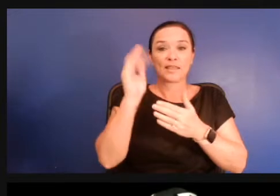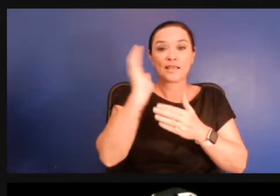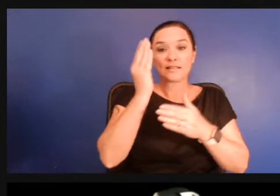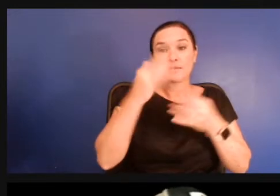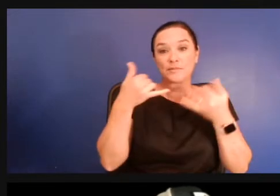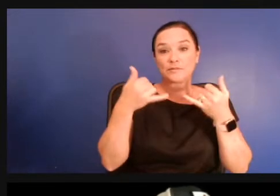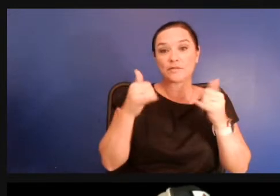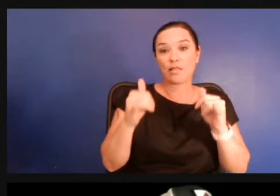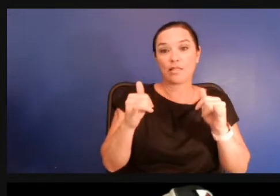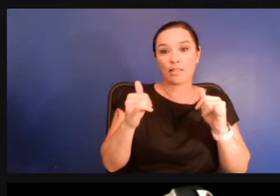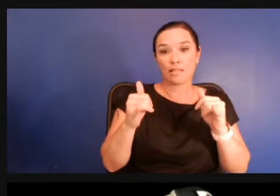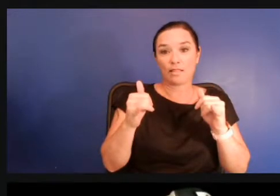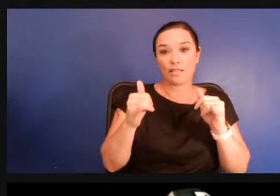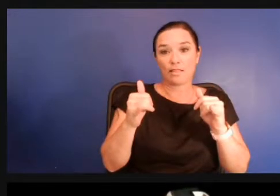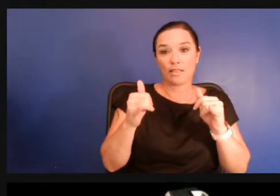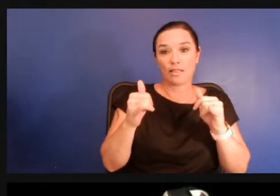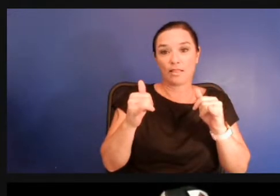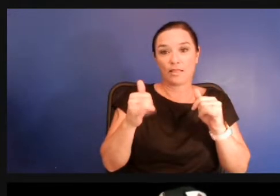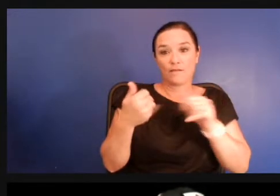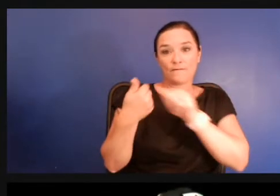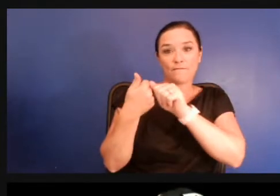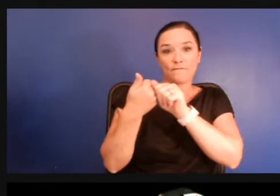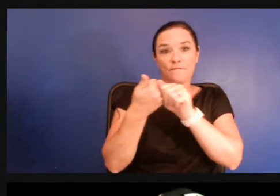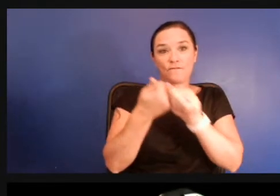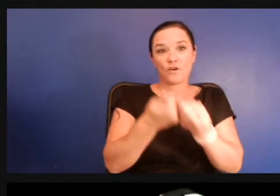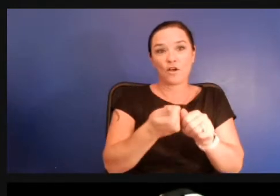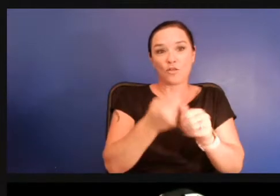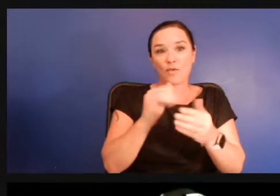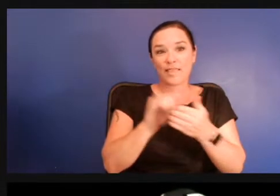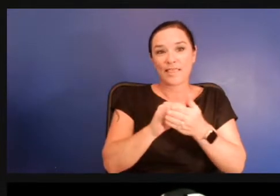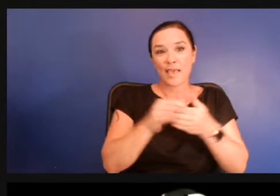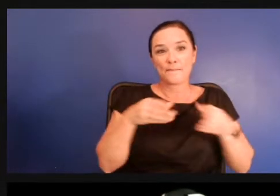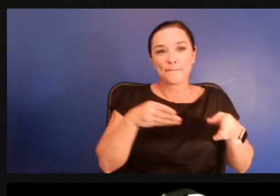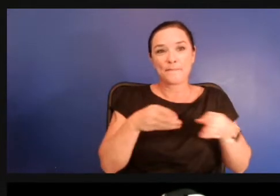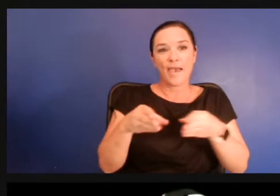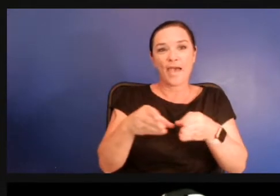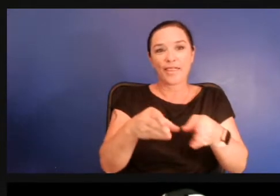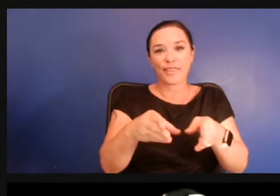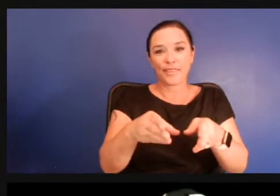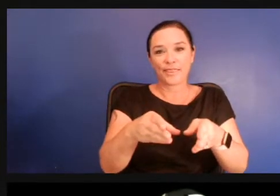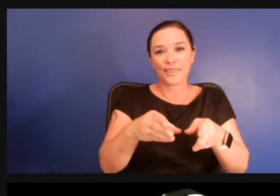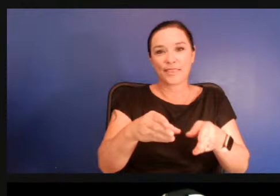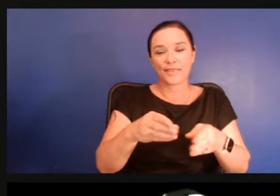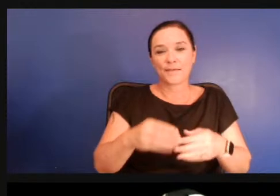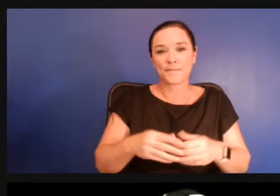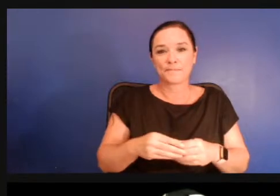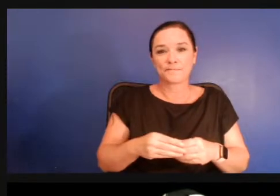been tracing that pathway down over there, right? And